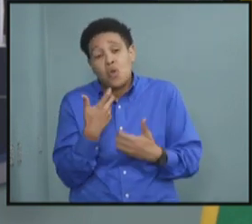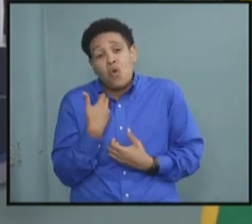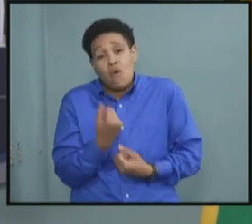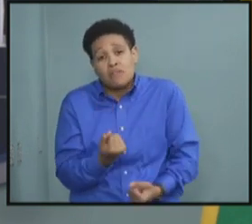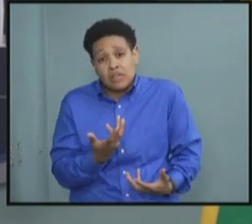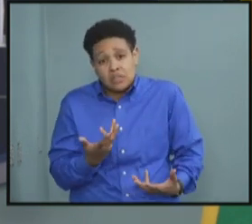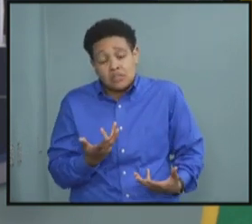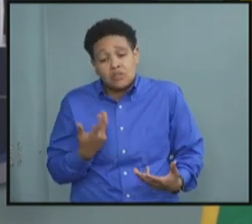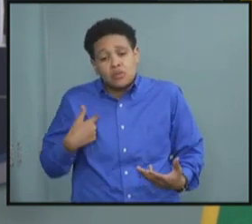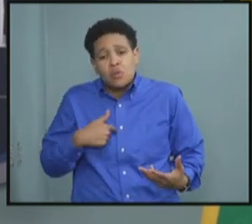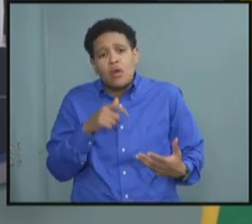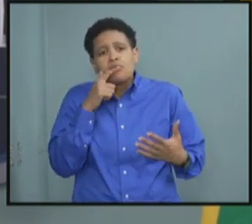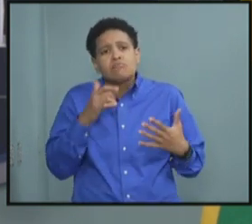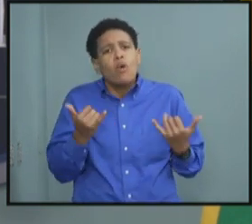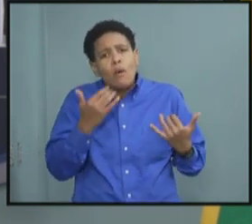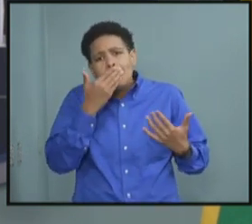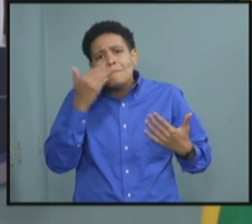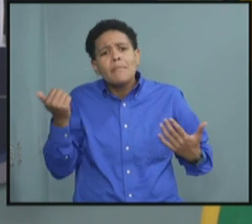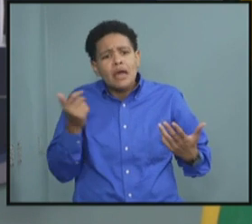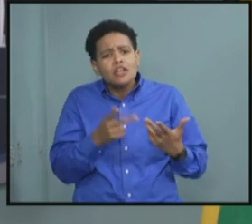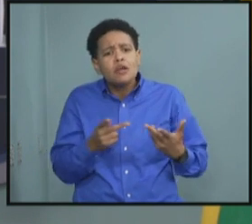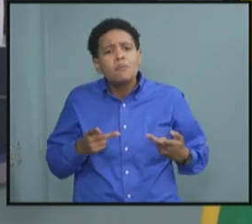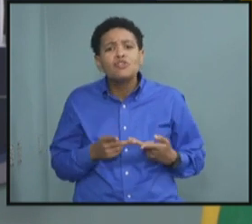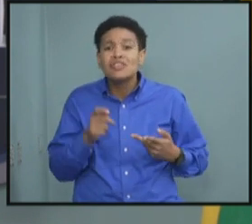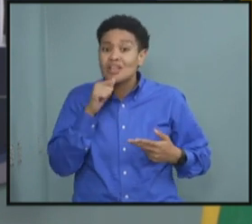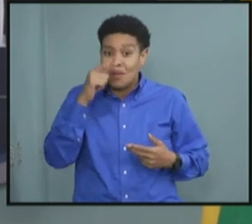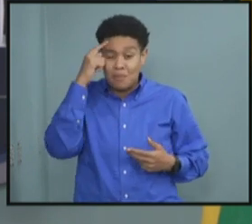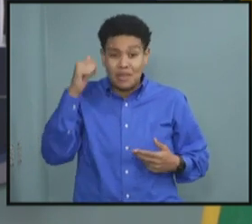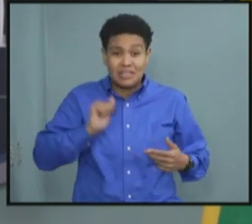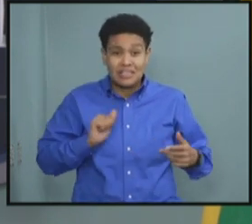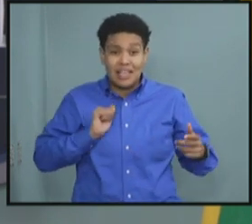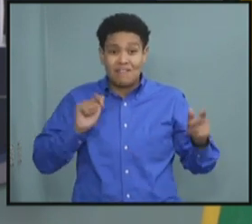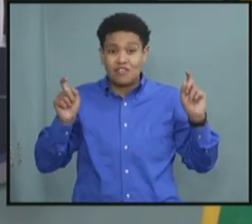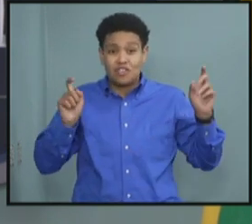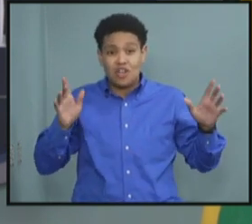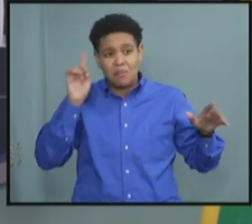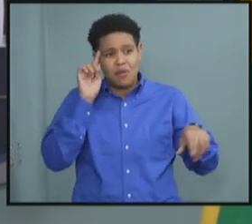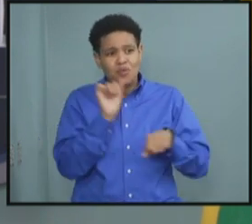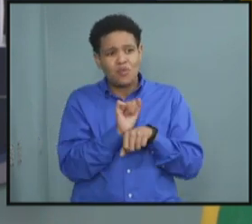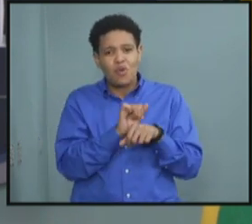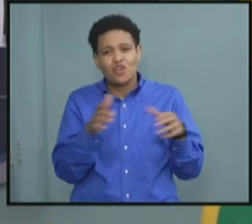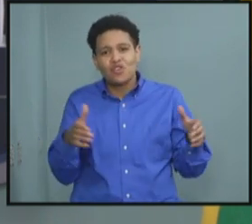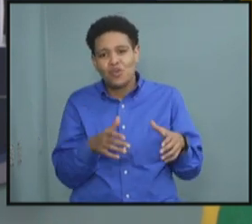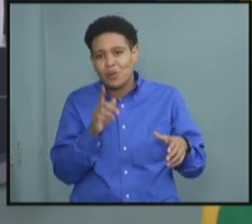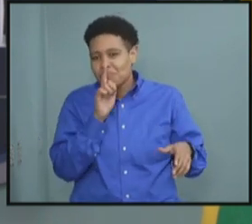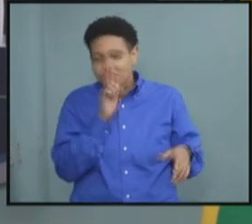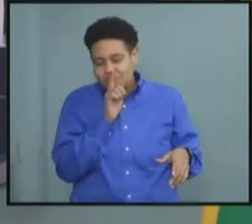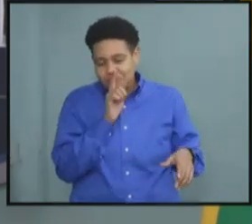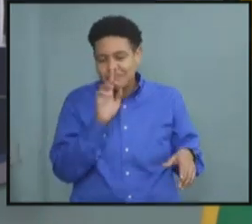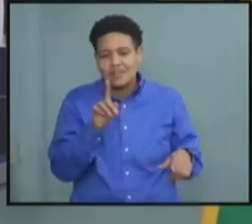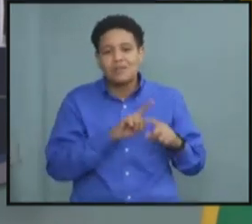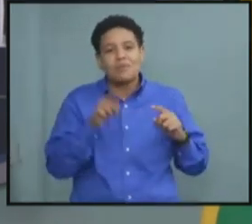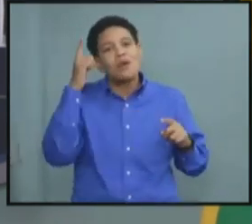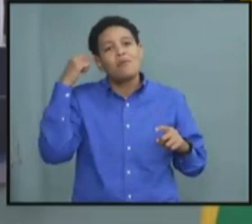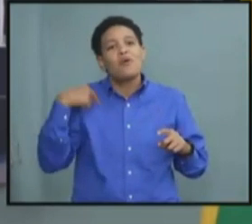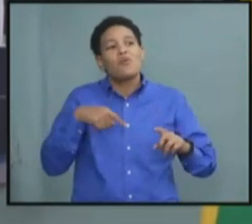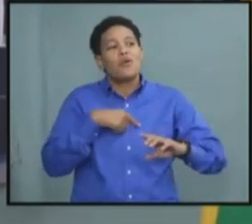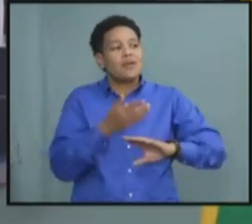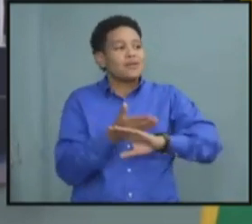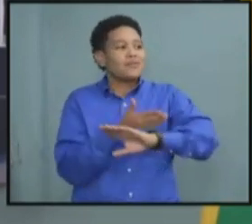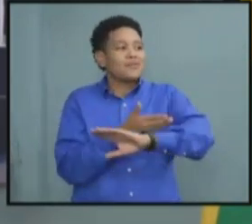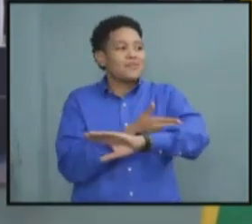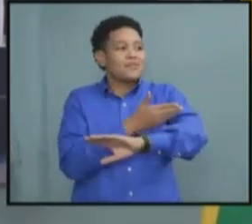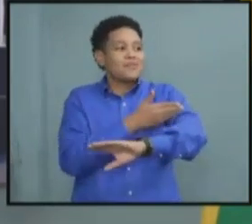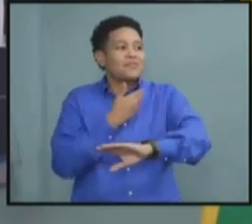confidence that we are in a much better position, not because I'm the chairman of the task force, but because we are moving to make sure